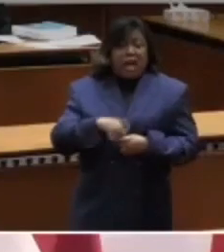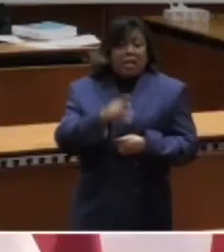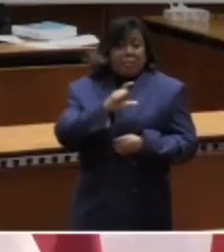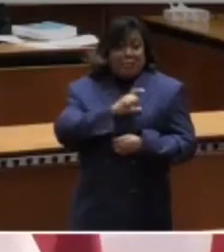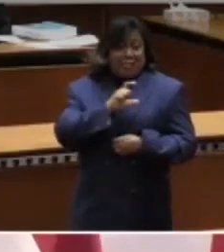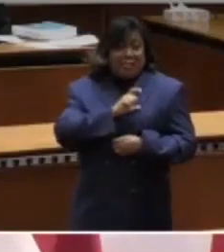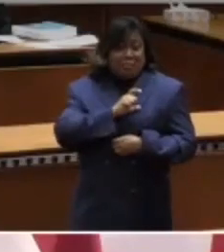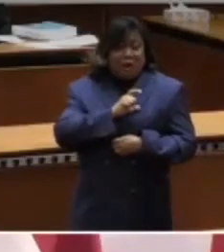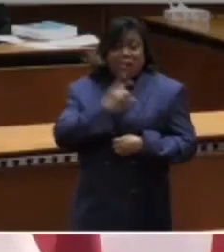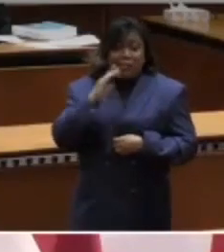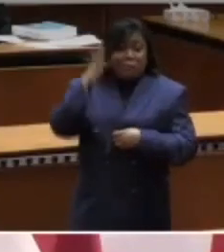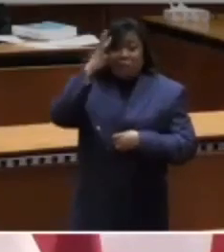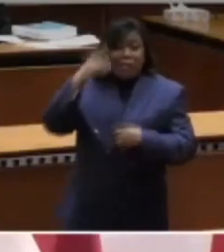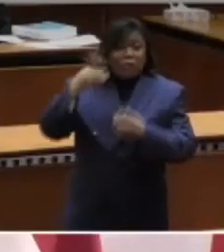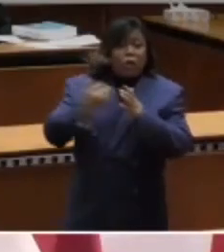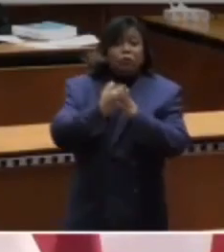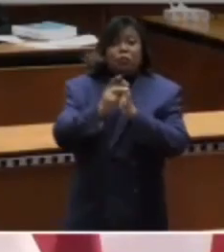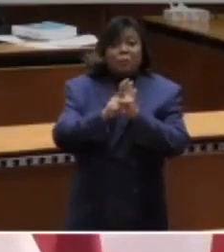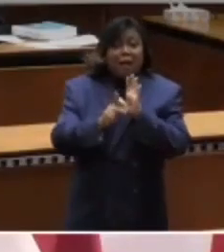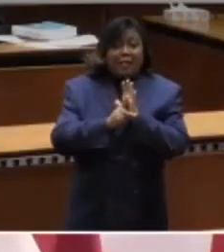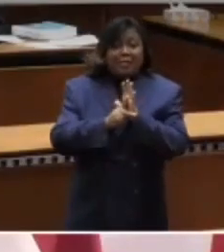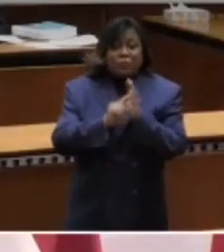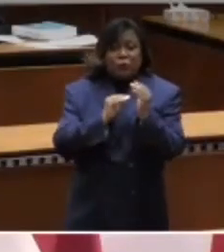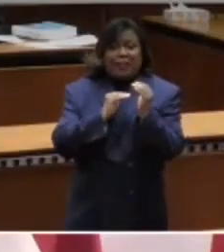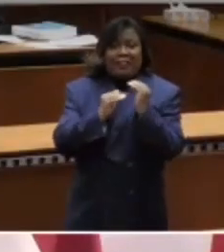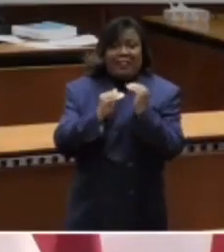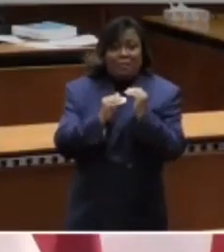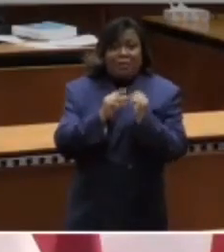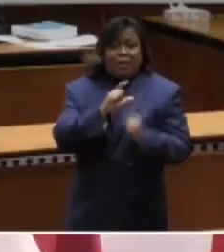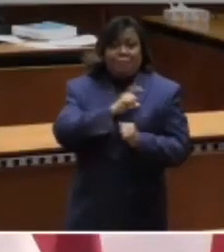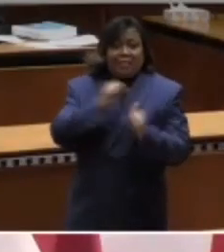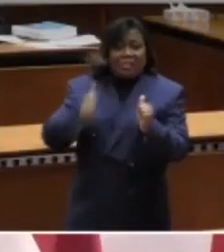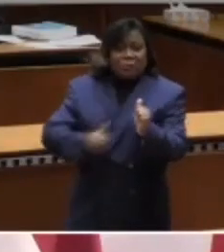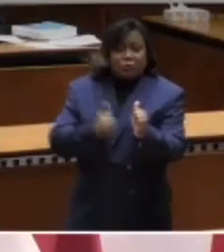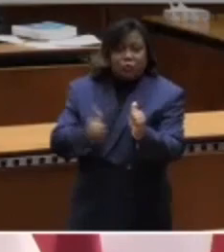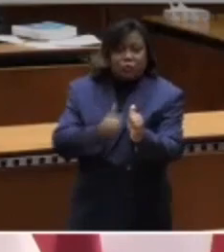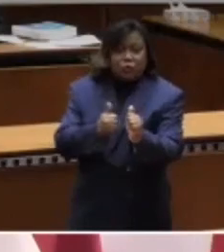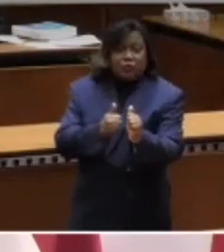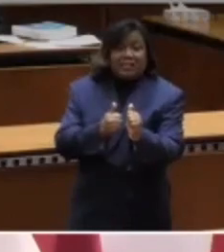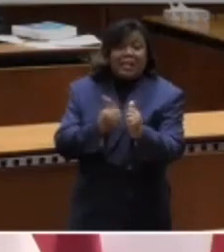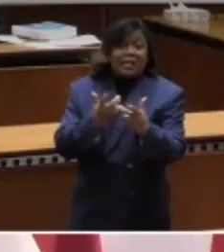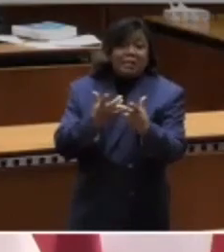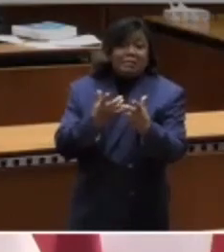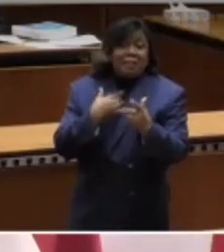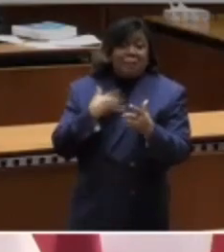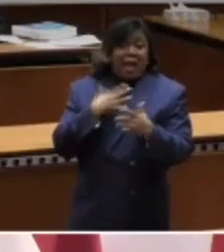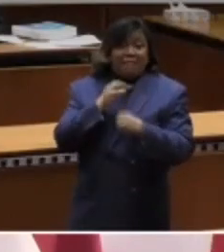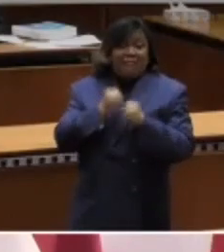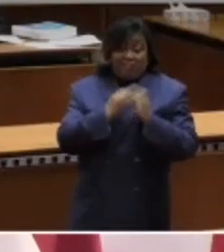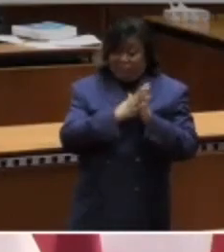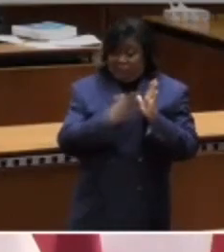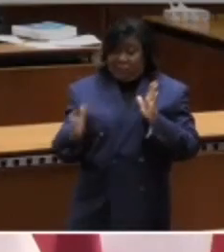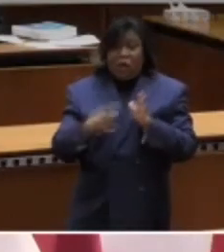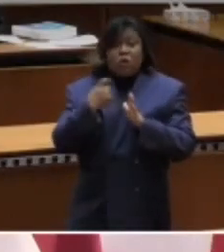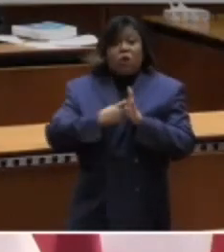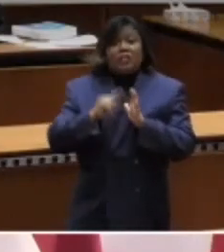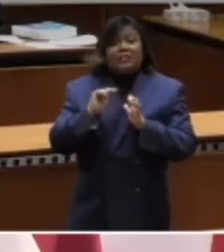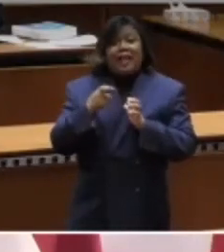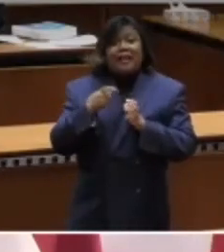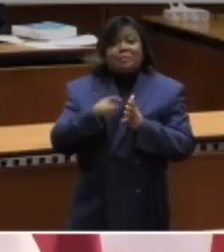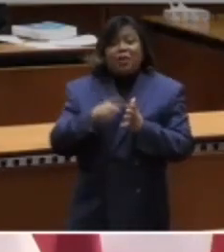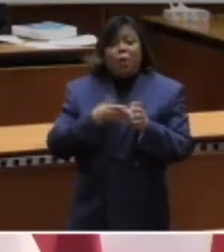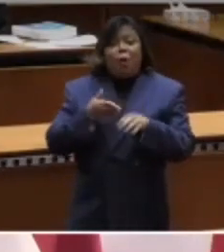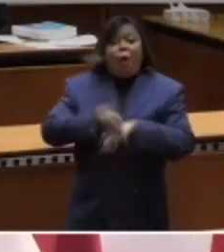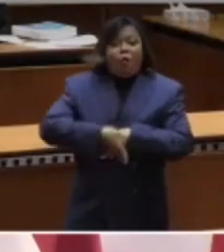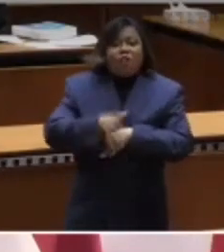Police Department created a new policy to limit police pursuits that in 1 5-year span cost taxpayers